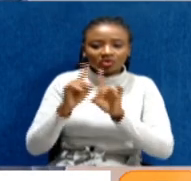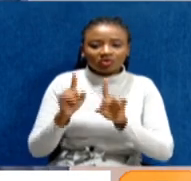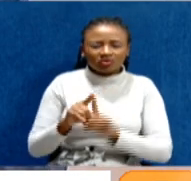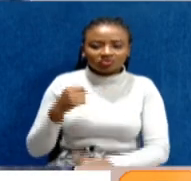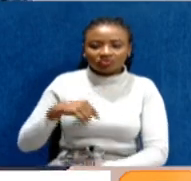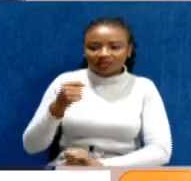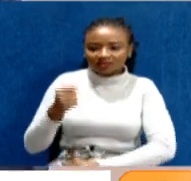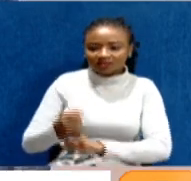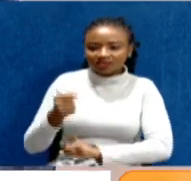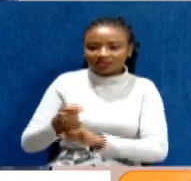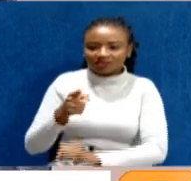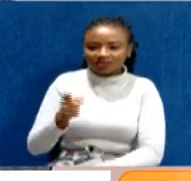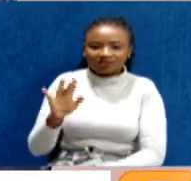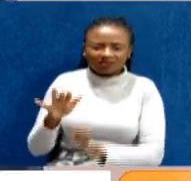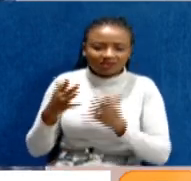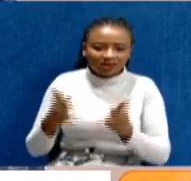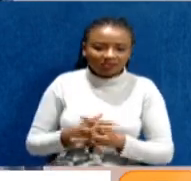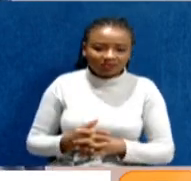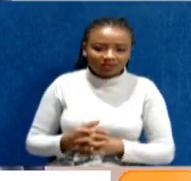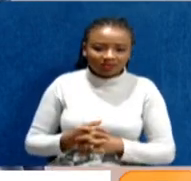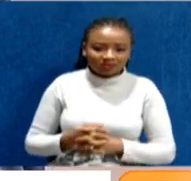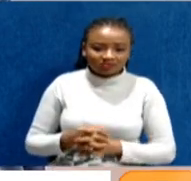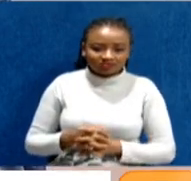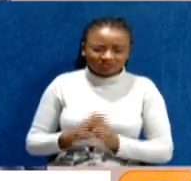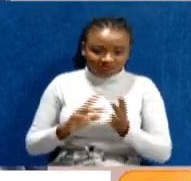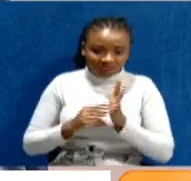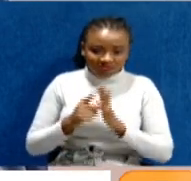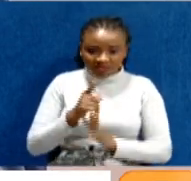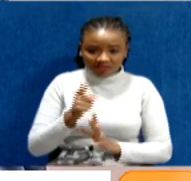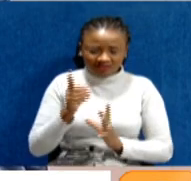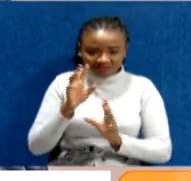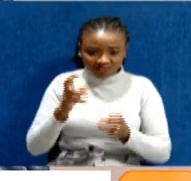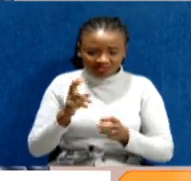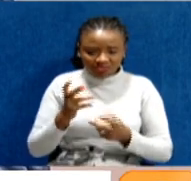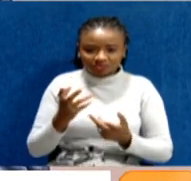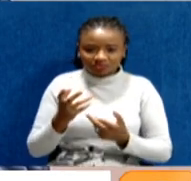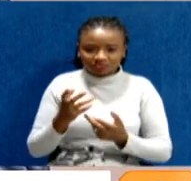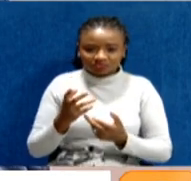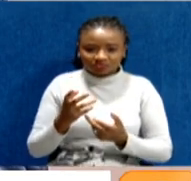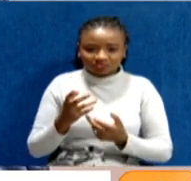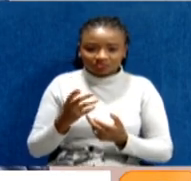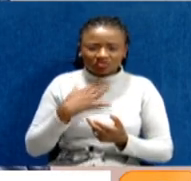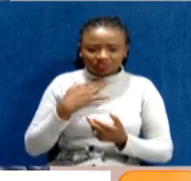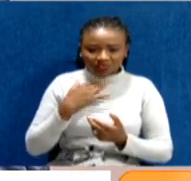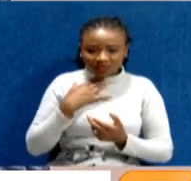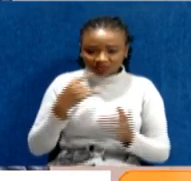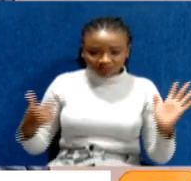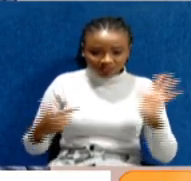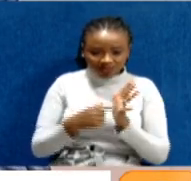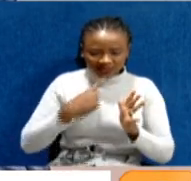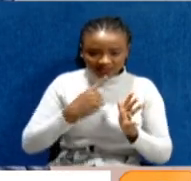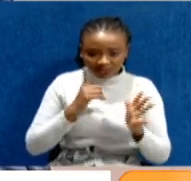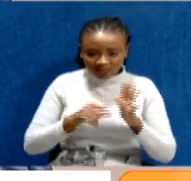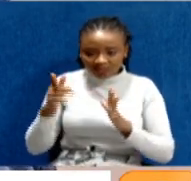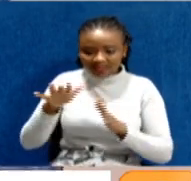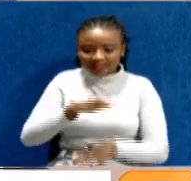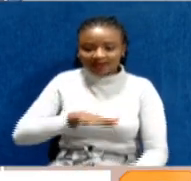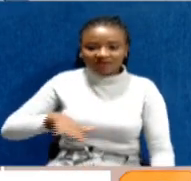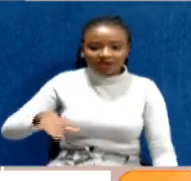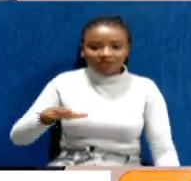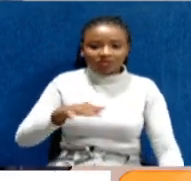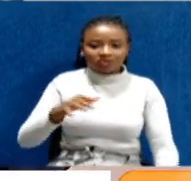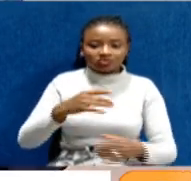say are supposed to be environmentally friendly, and we want to underscore environmentally friendly technologies,